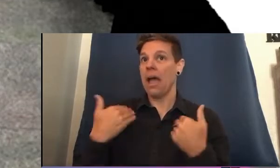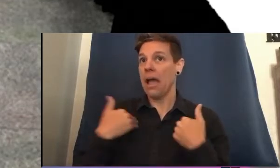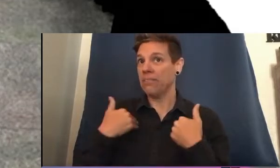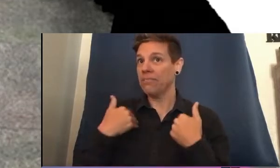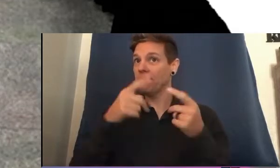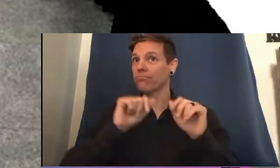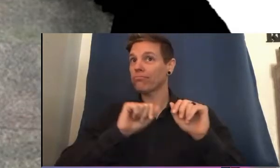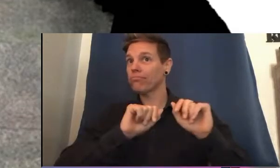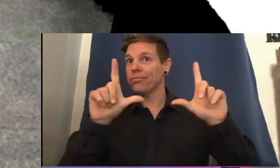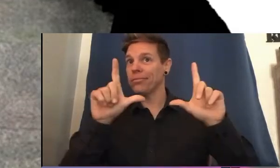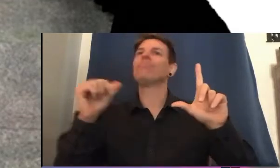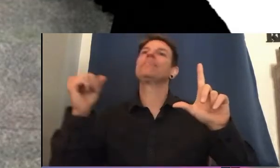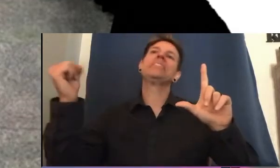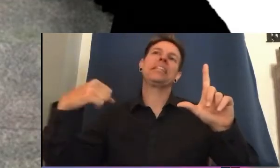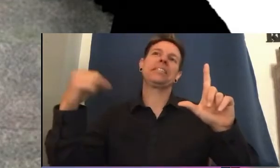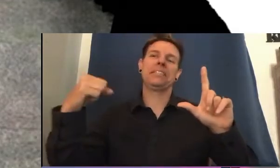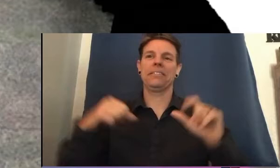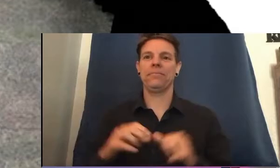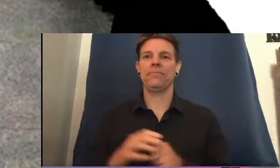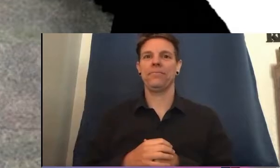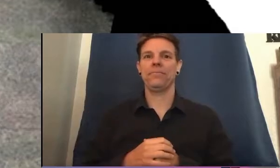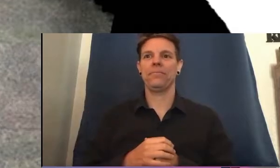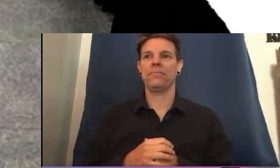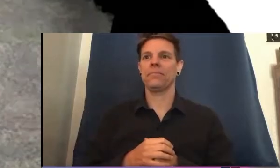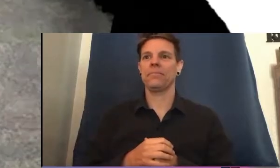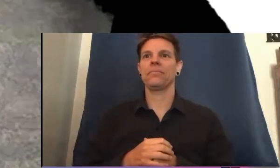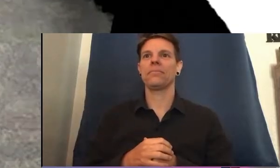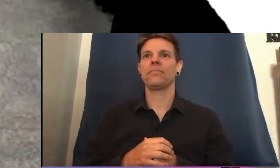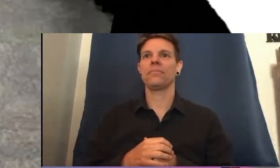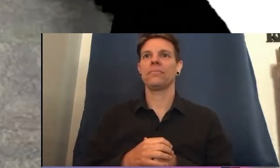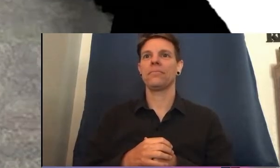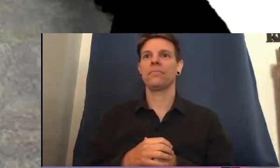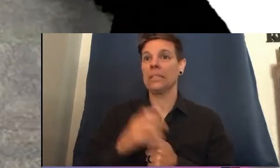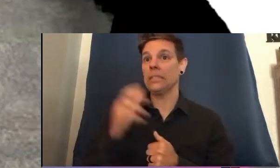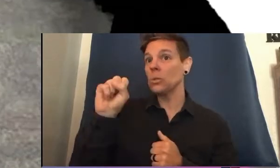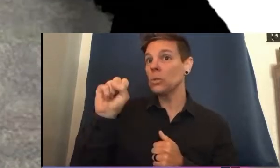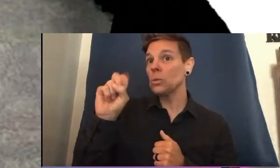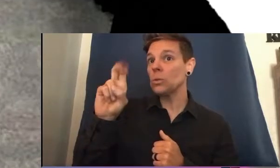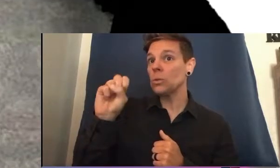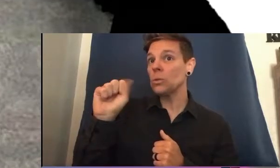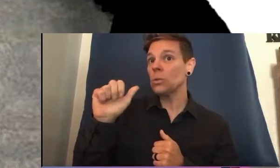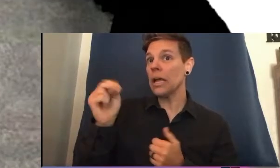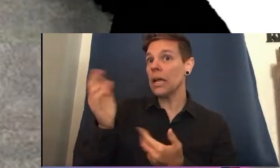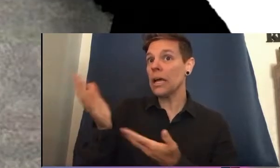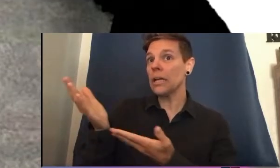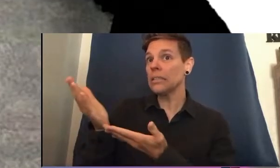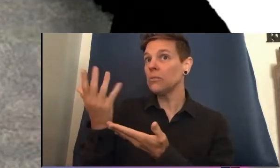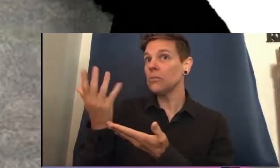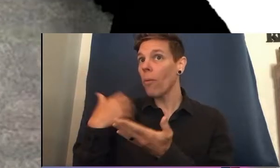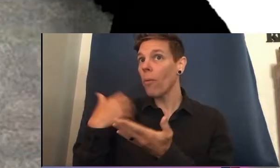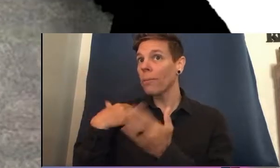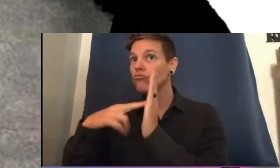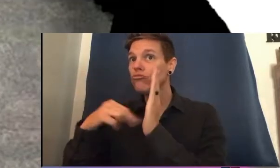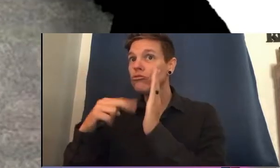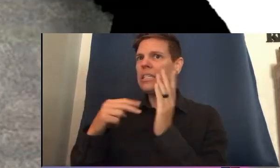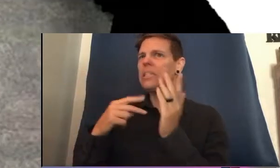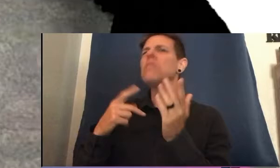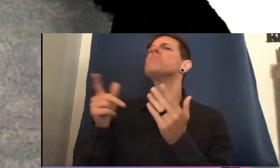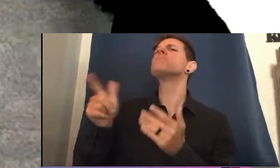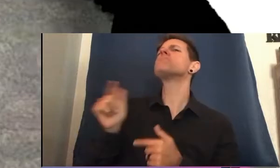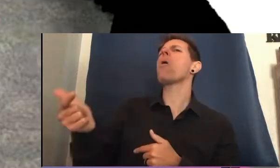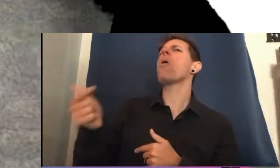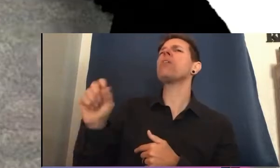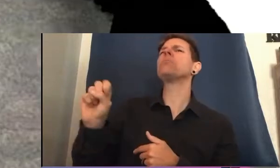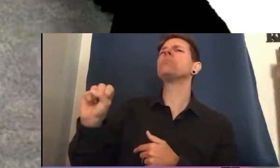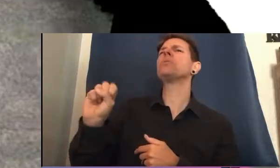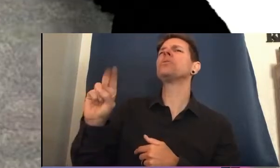Susan, do you want to read this into the record? Or do you want me to? I'll let you. Okay. Thank you.